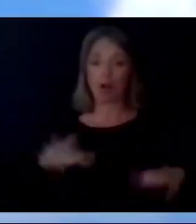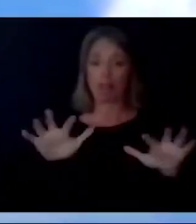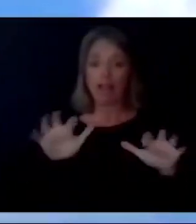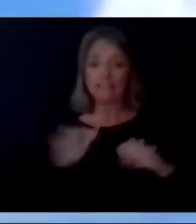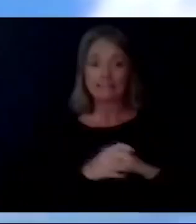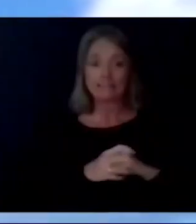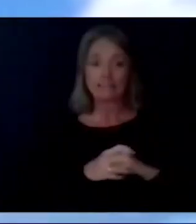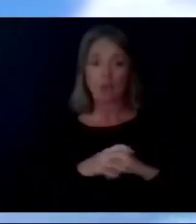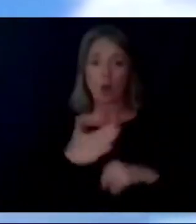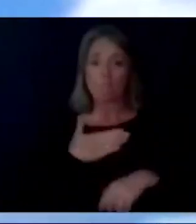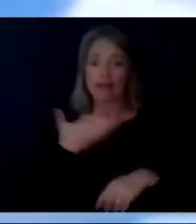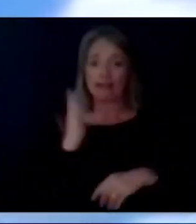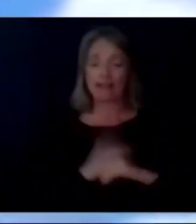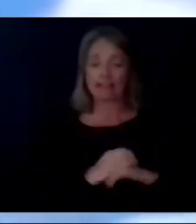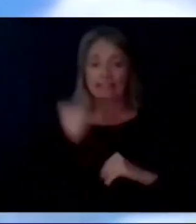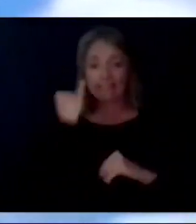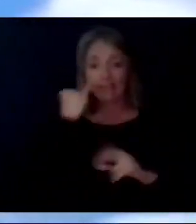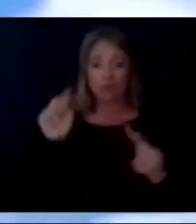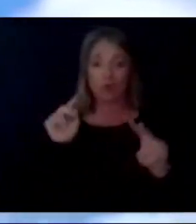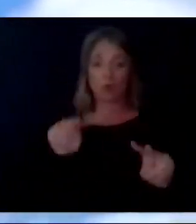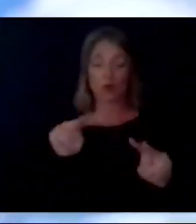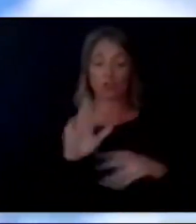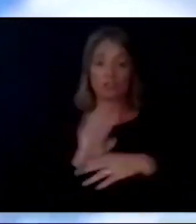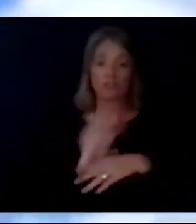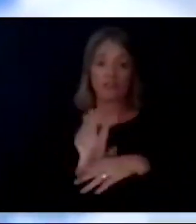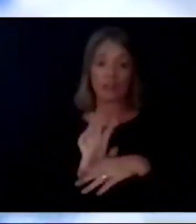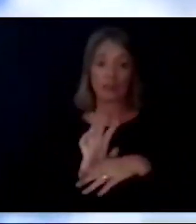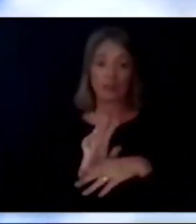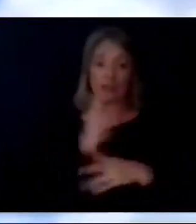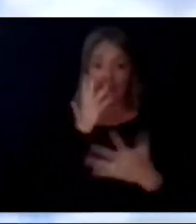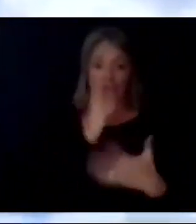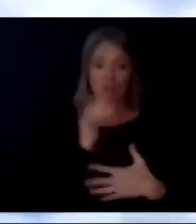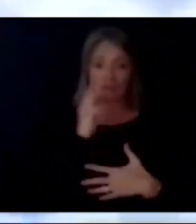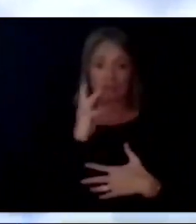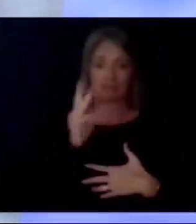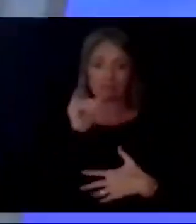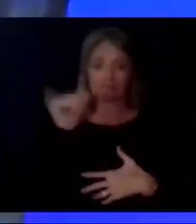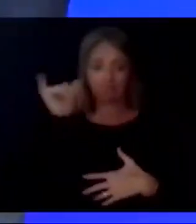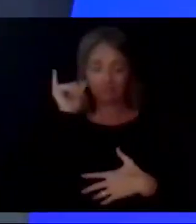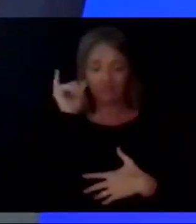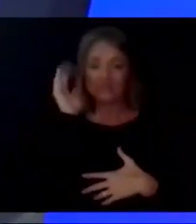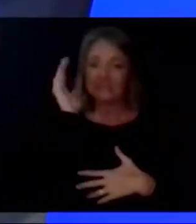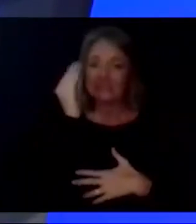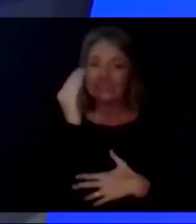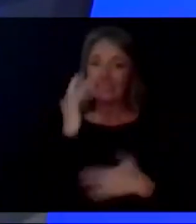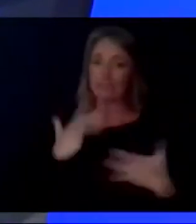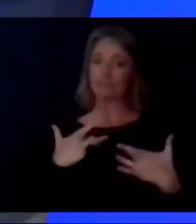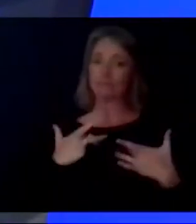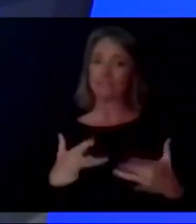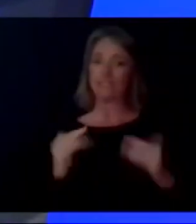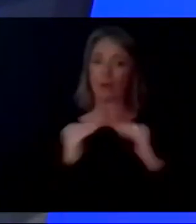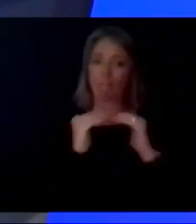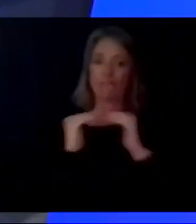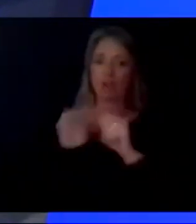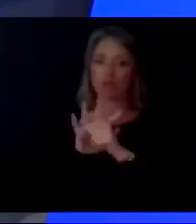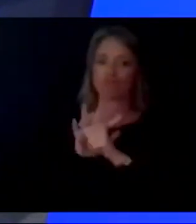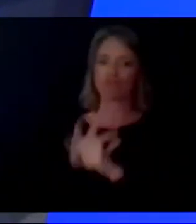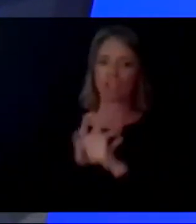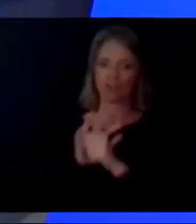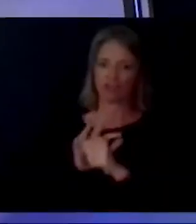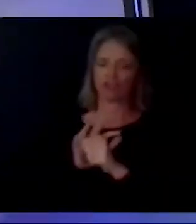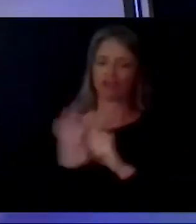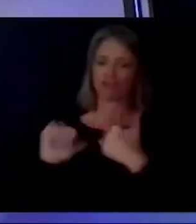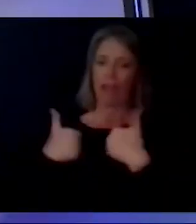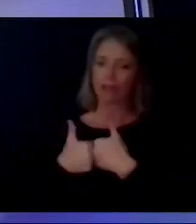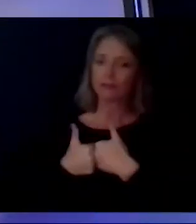watch these videos, which I unfortunately watched yesterday, these seem to be typical peer pressure fueled challenges